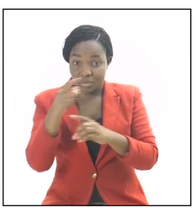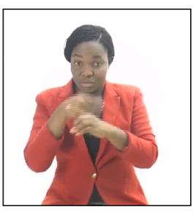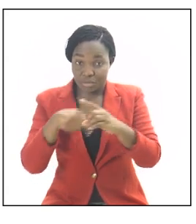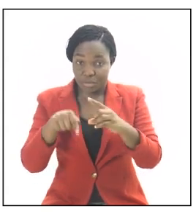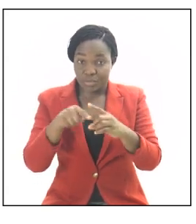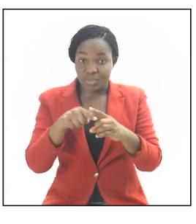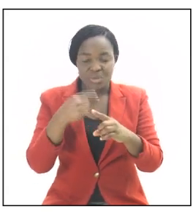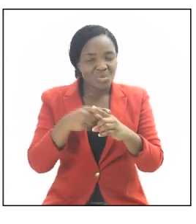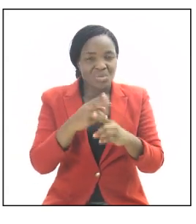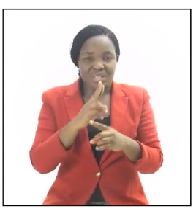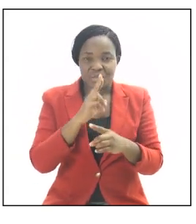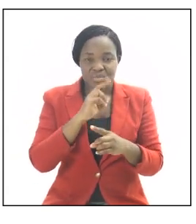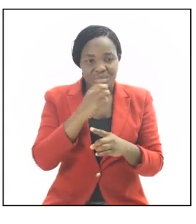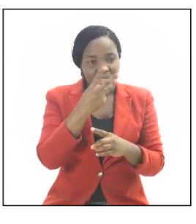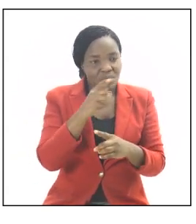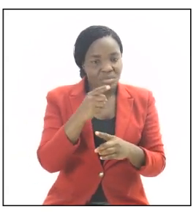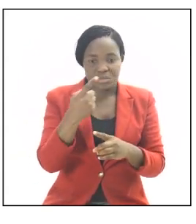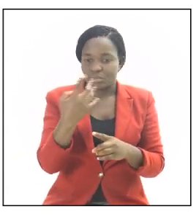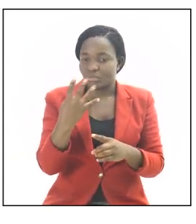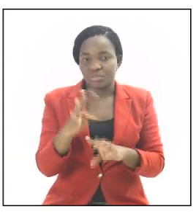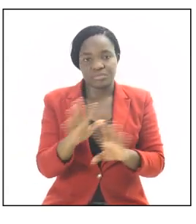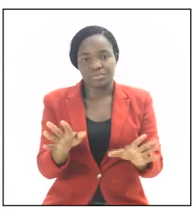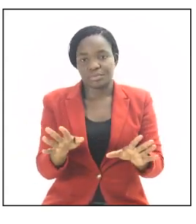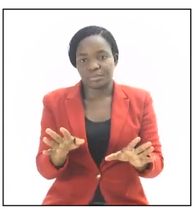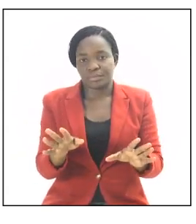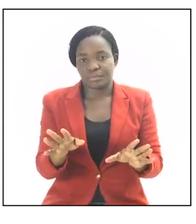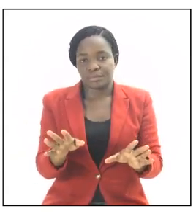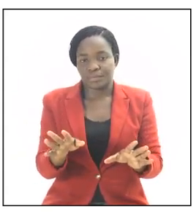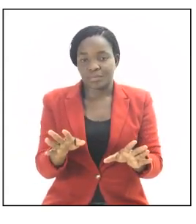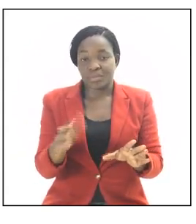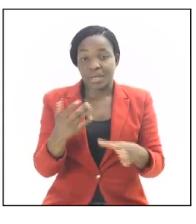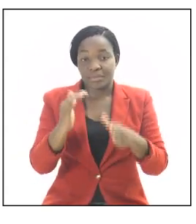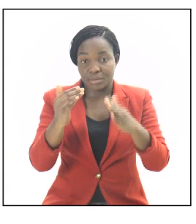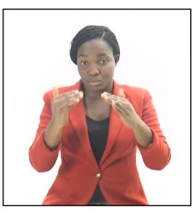every time. From there, it is just a matter of